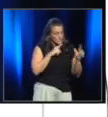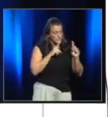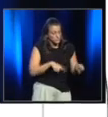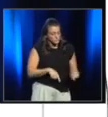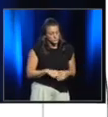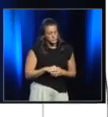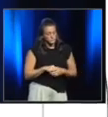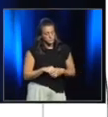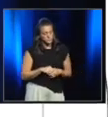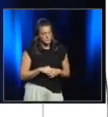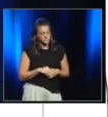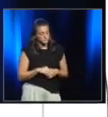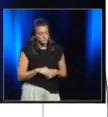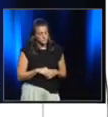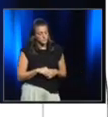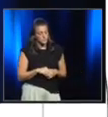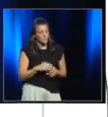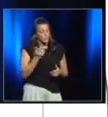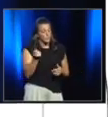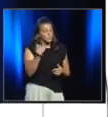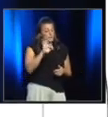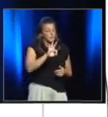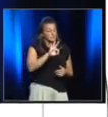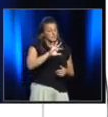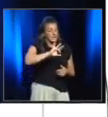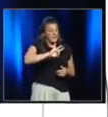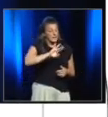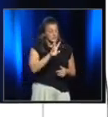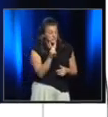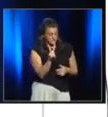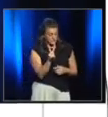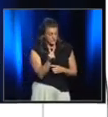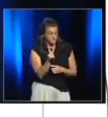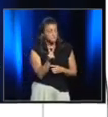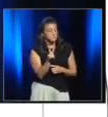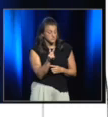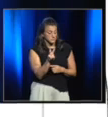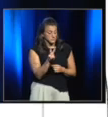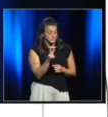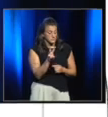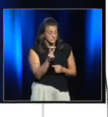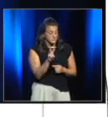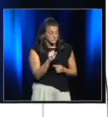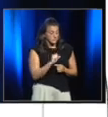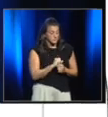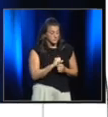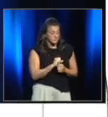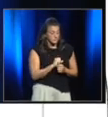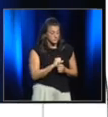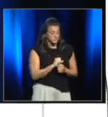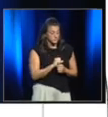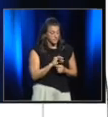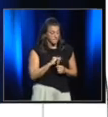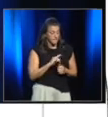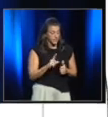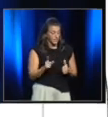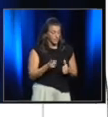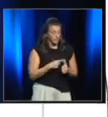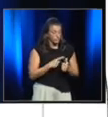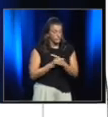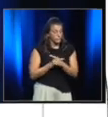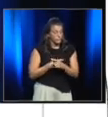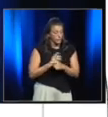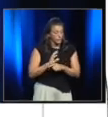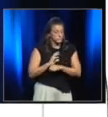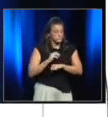with. So in 1986, we put our first elephant seal tag out